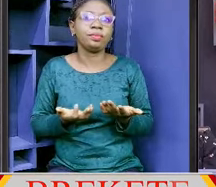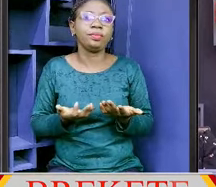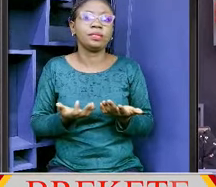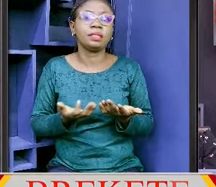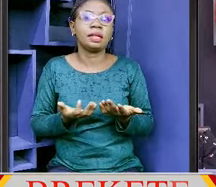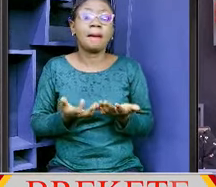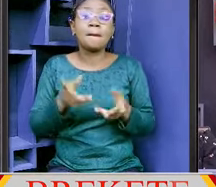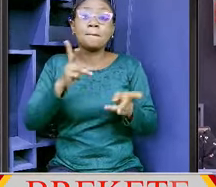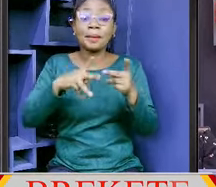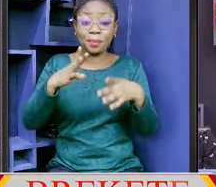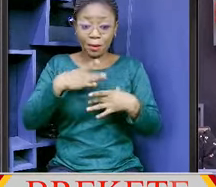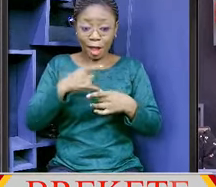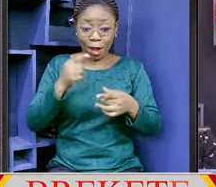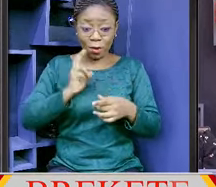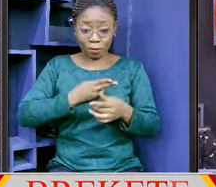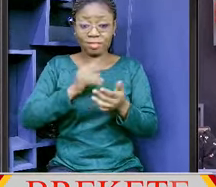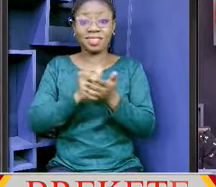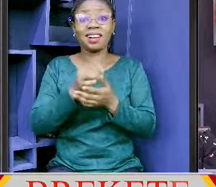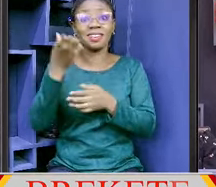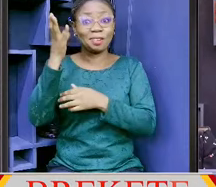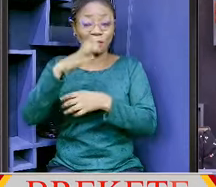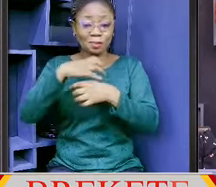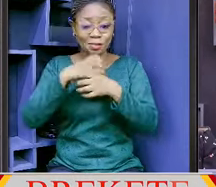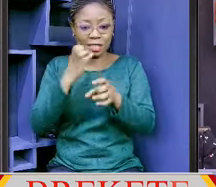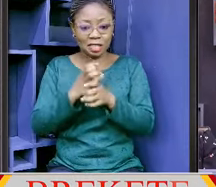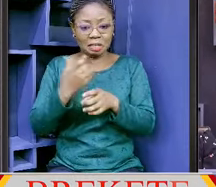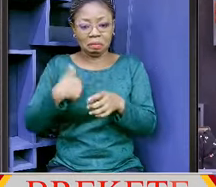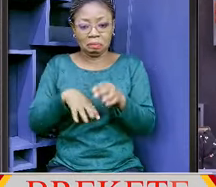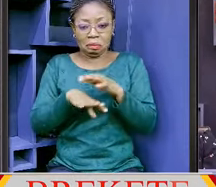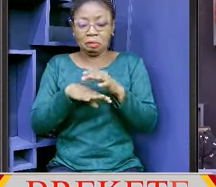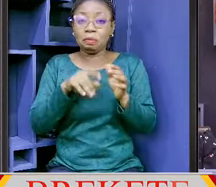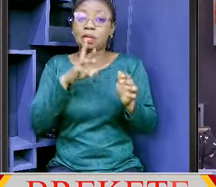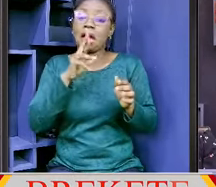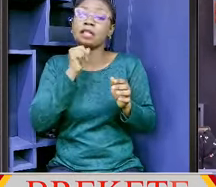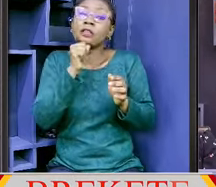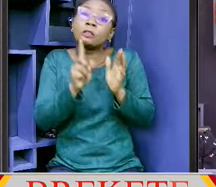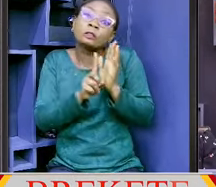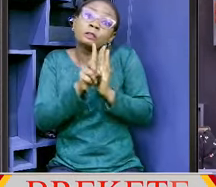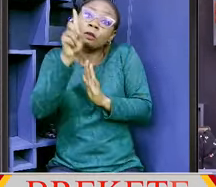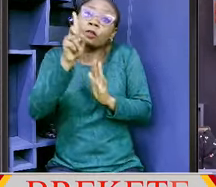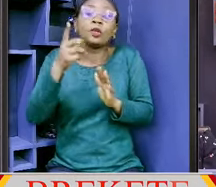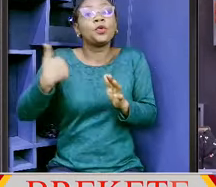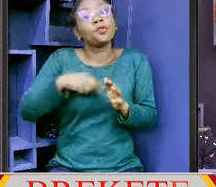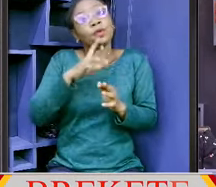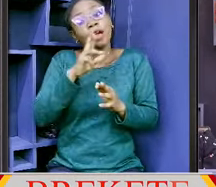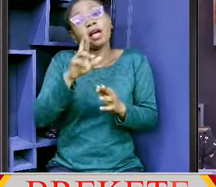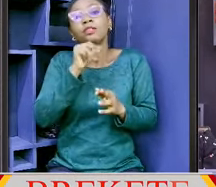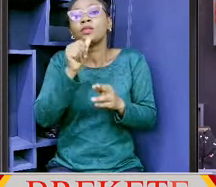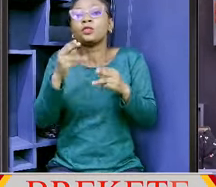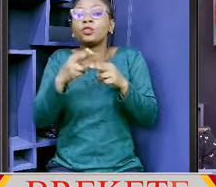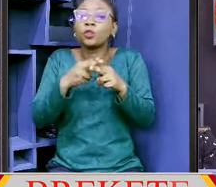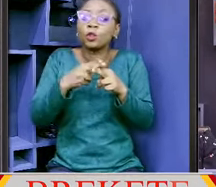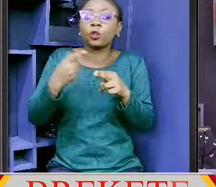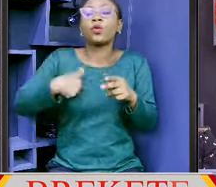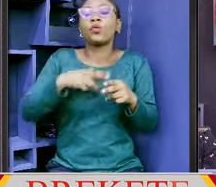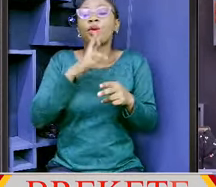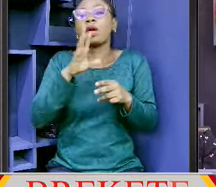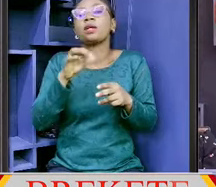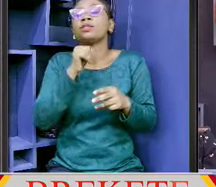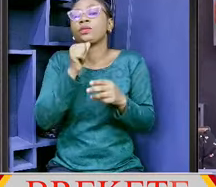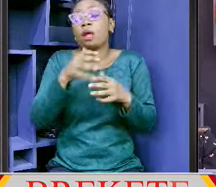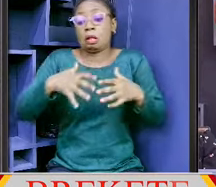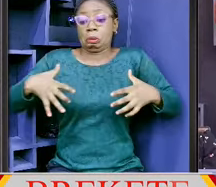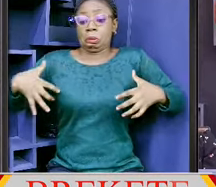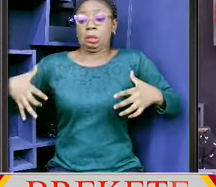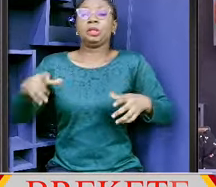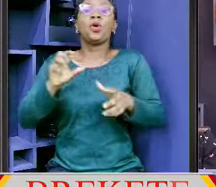Now, people like us, where God create, we no tall, we no short, we no fat, we no